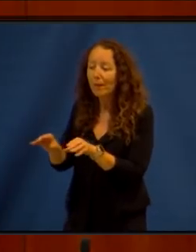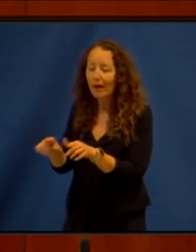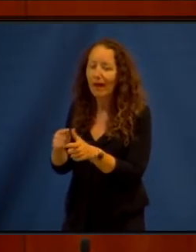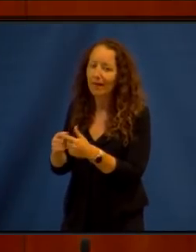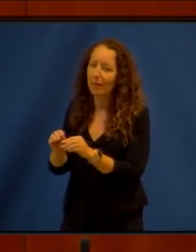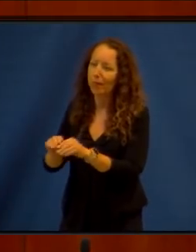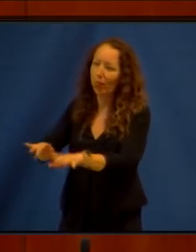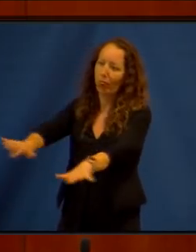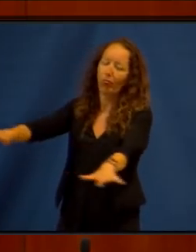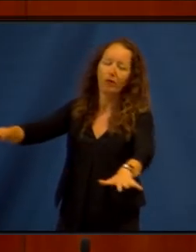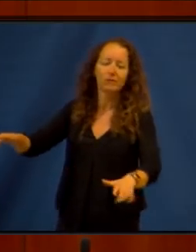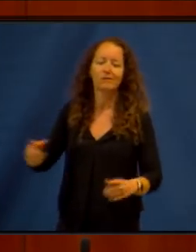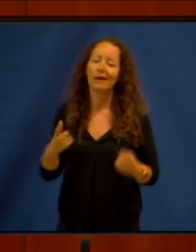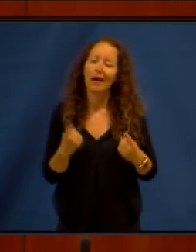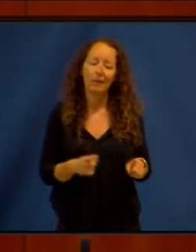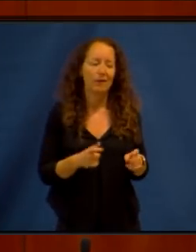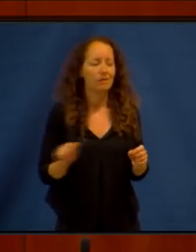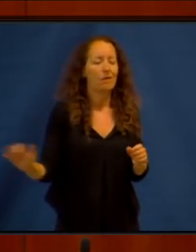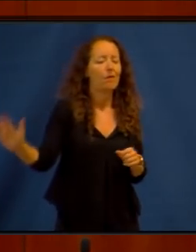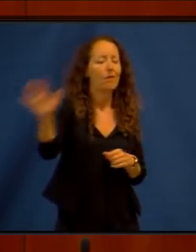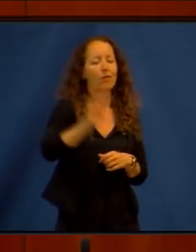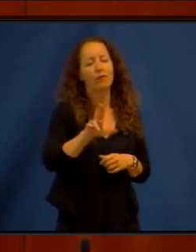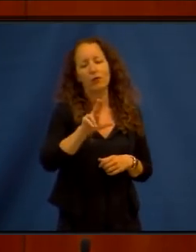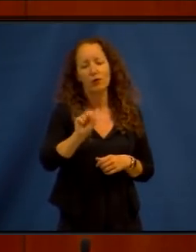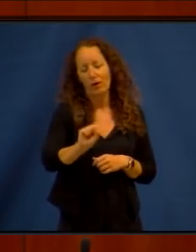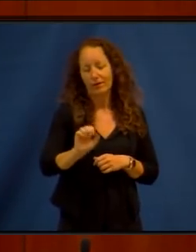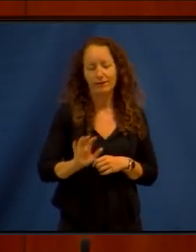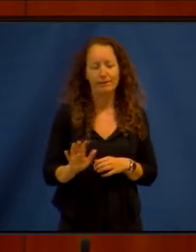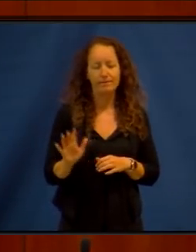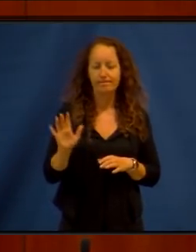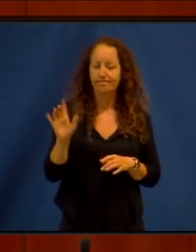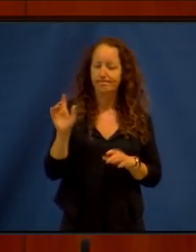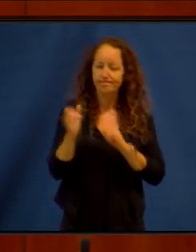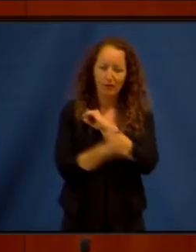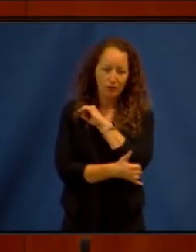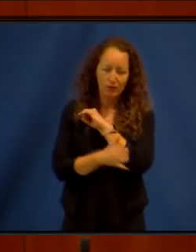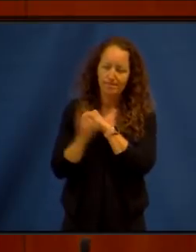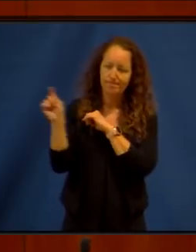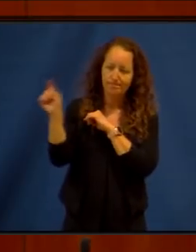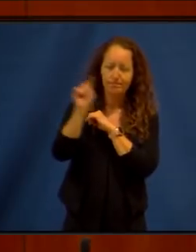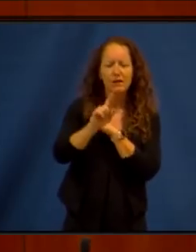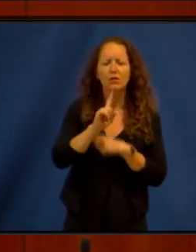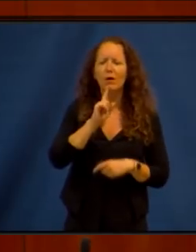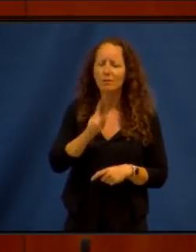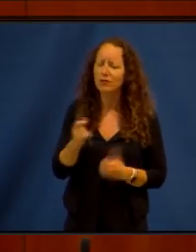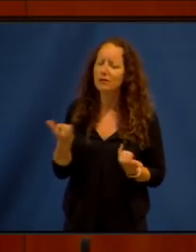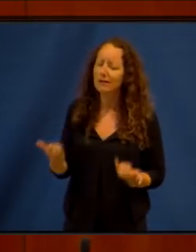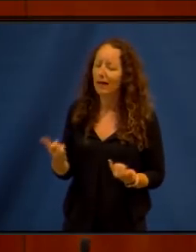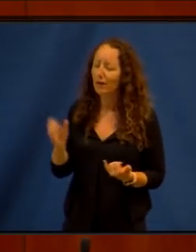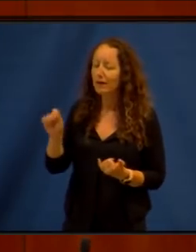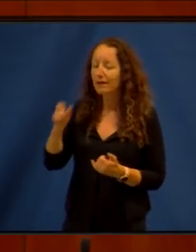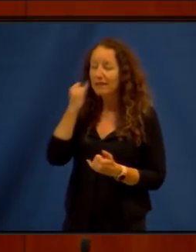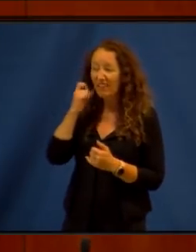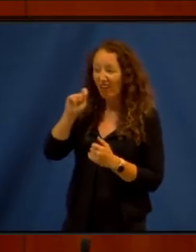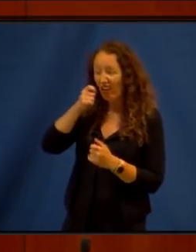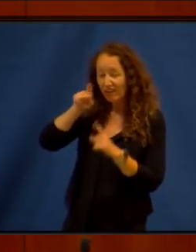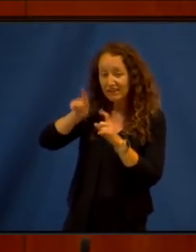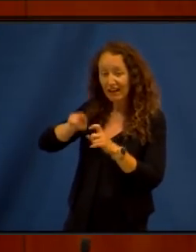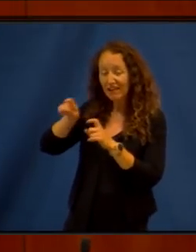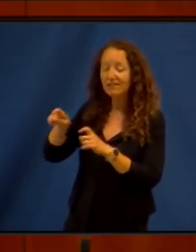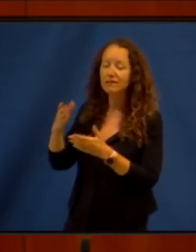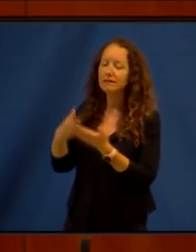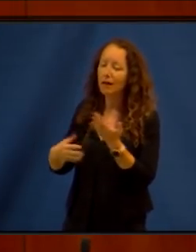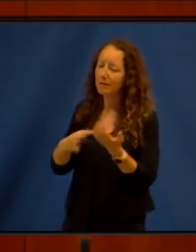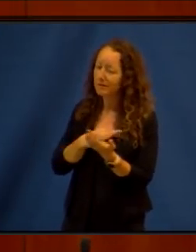is yes, there would certainly be positive employees as well, but not necessarily that they've